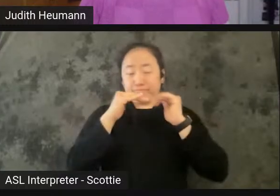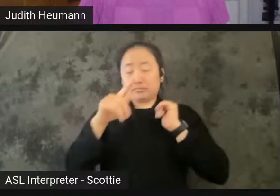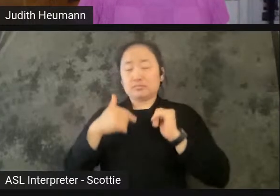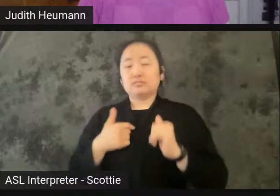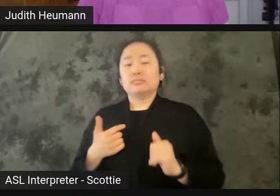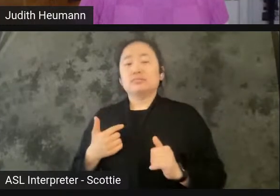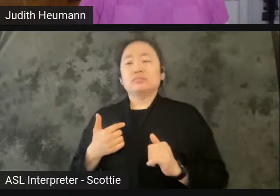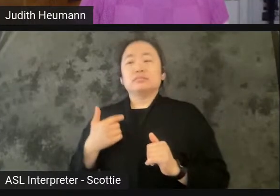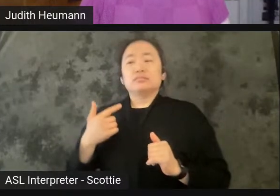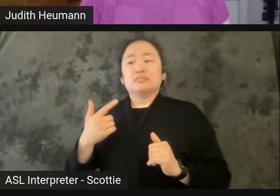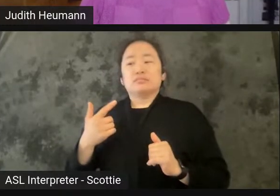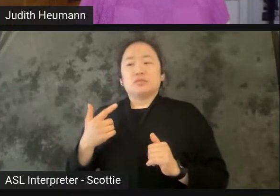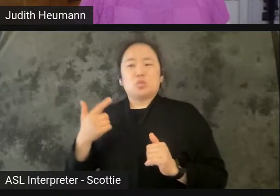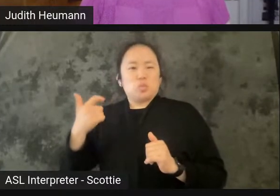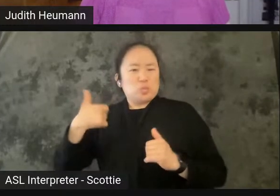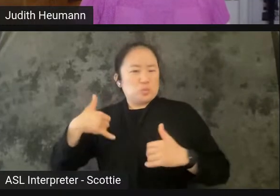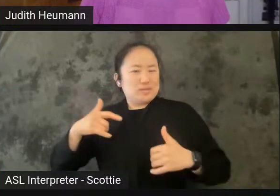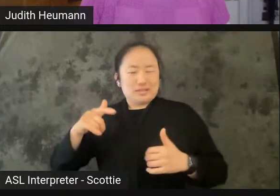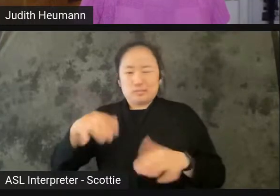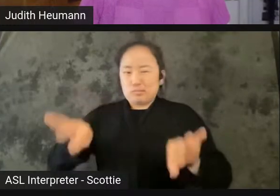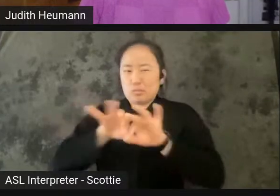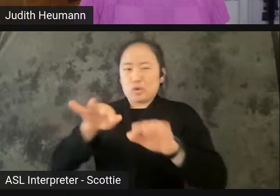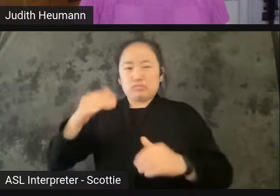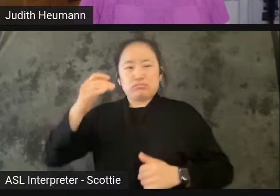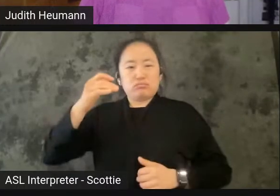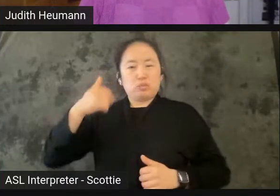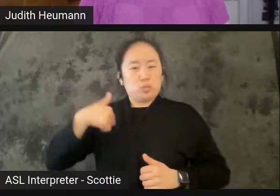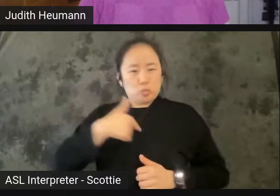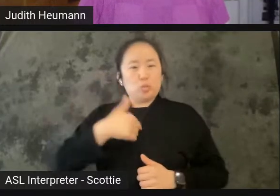with. I think it's very important that